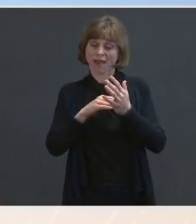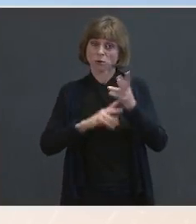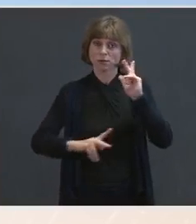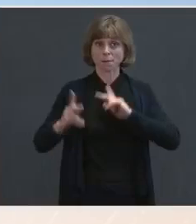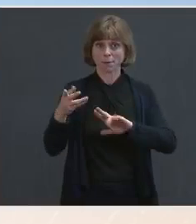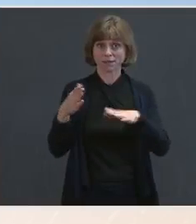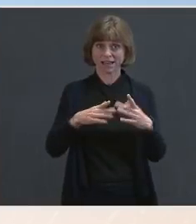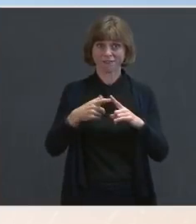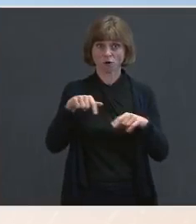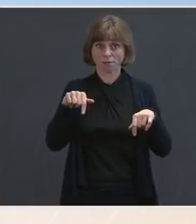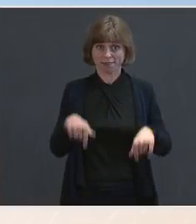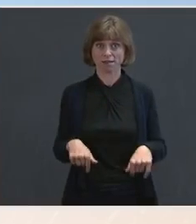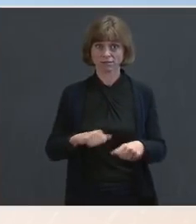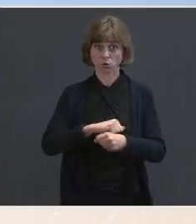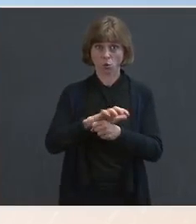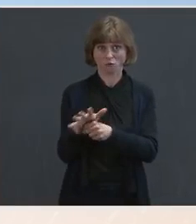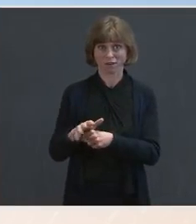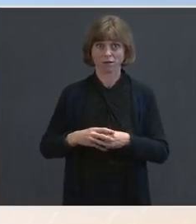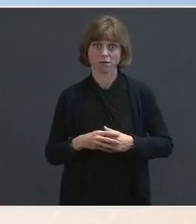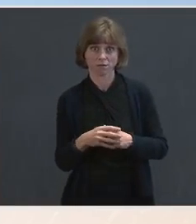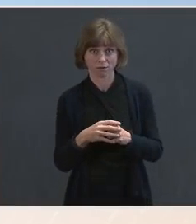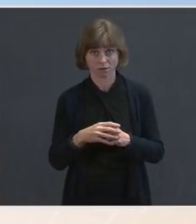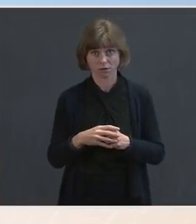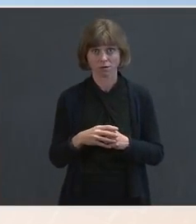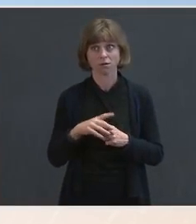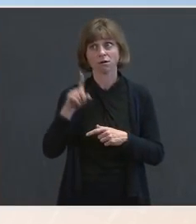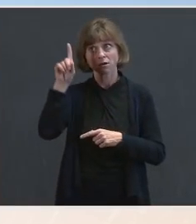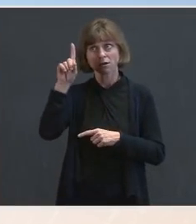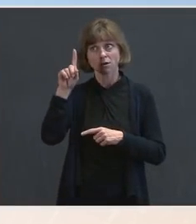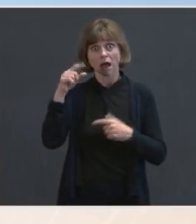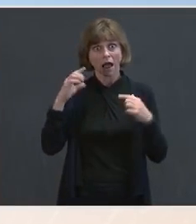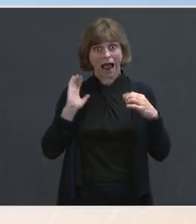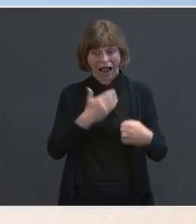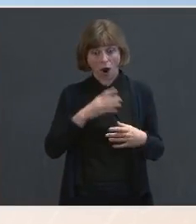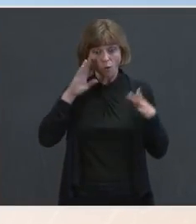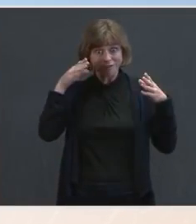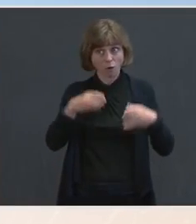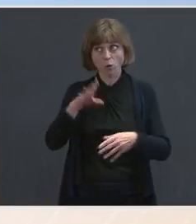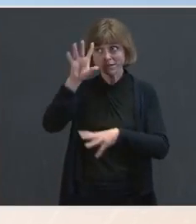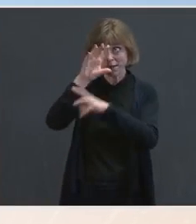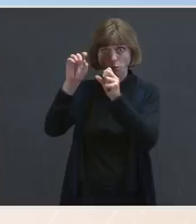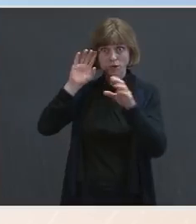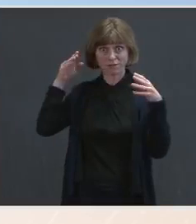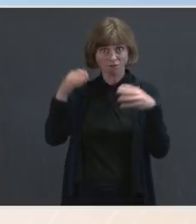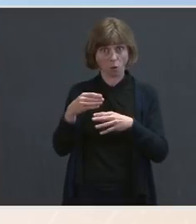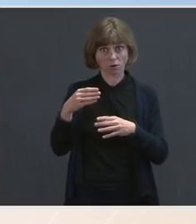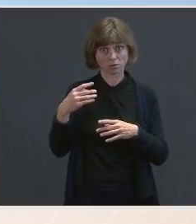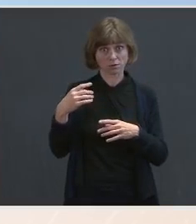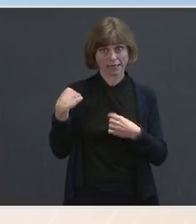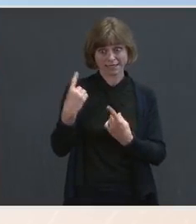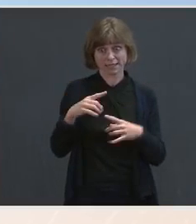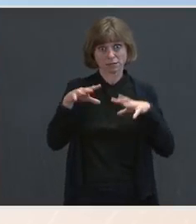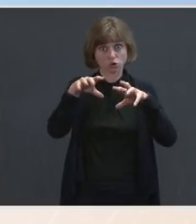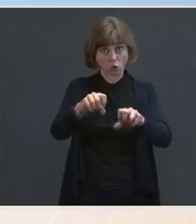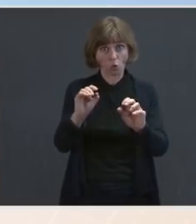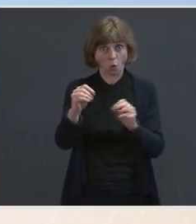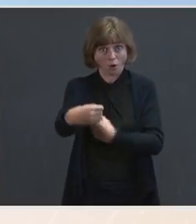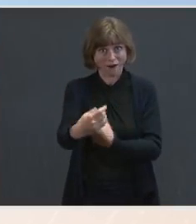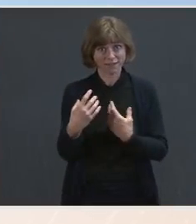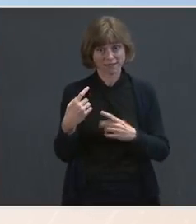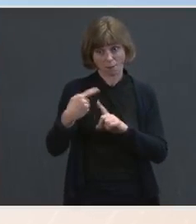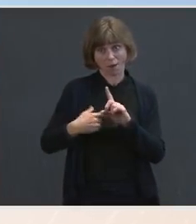what our focus is on, and when the president's focus is on when he came into office just over a month ago, was ensuring that we had